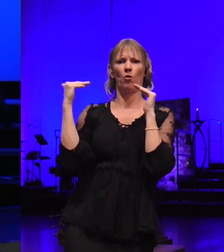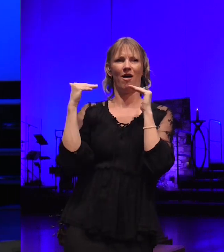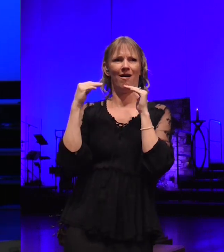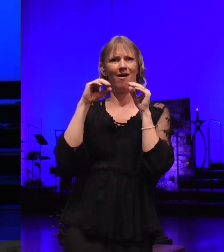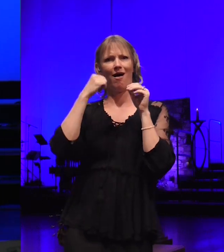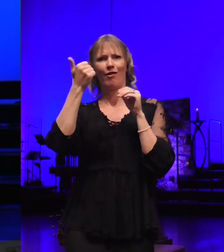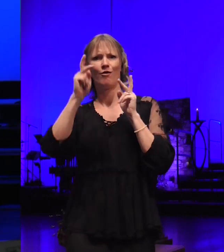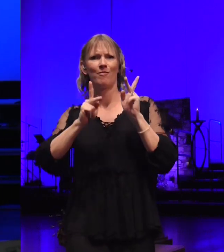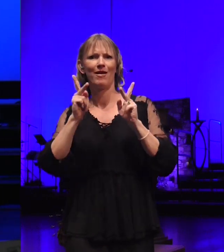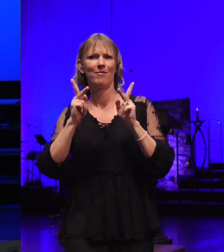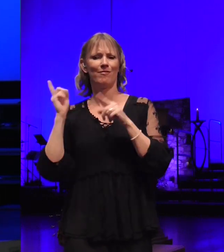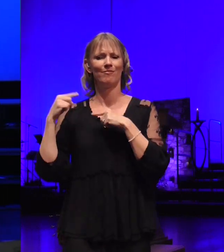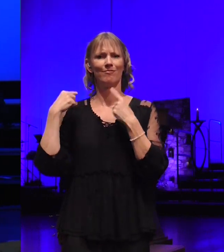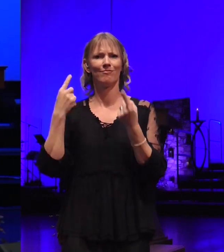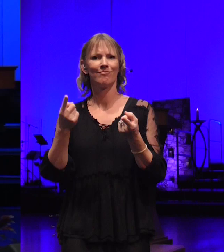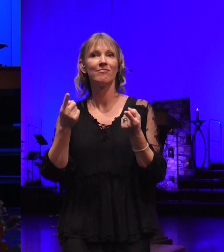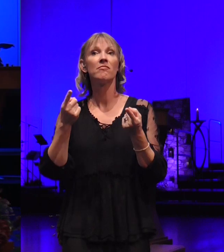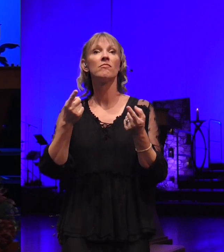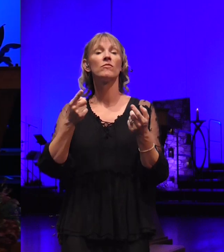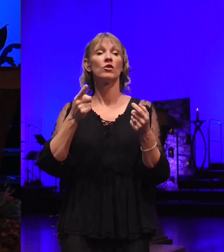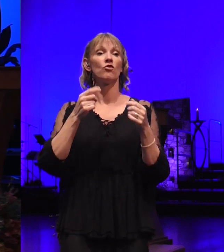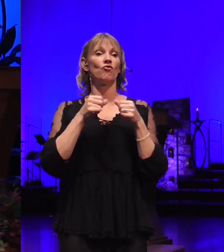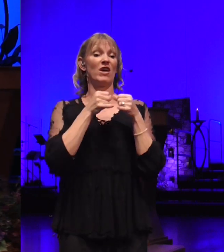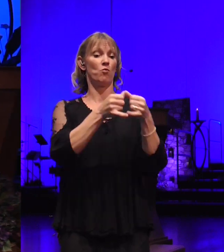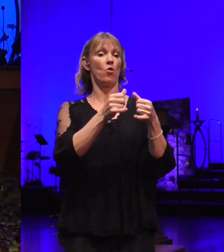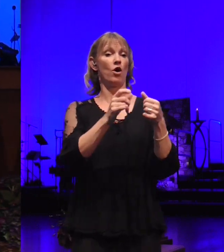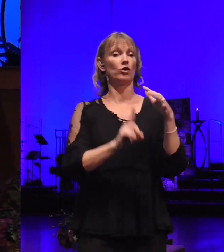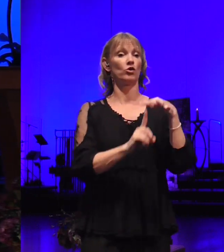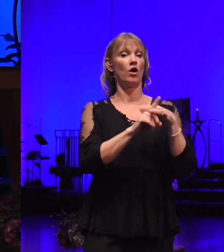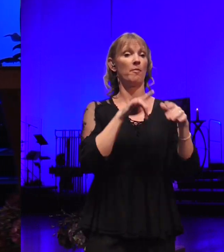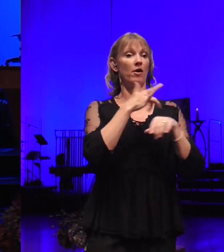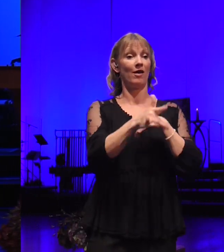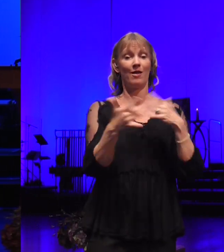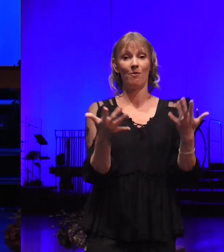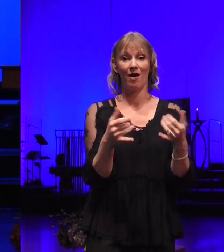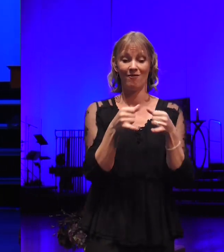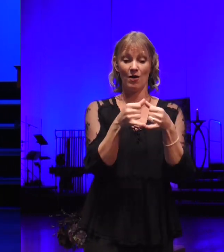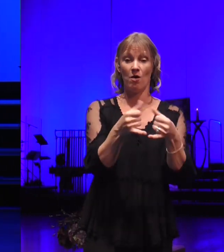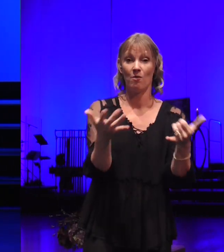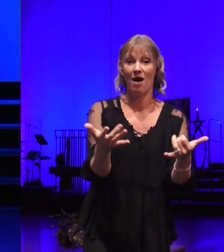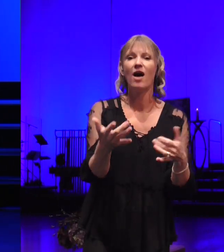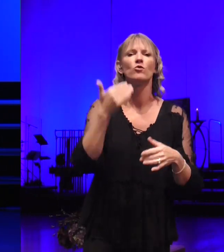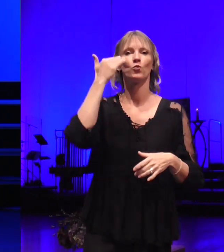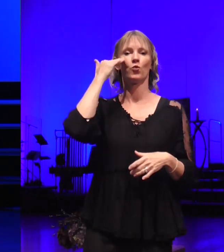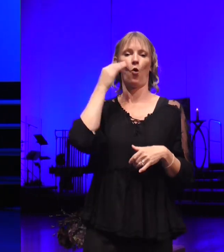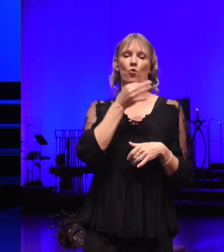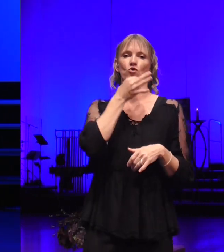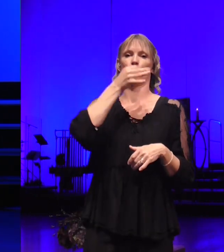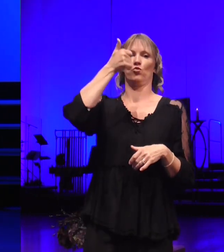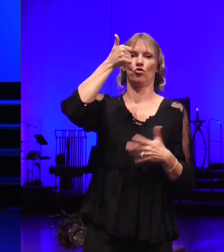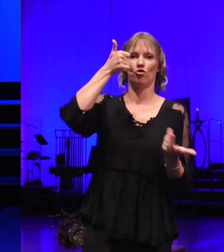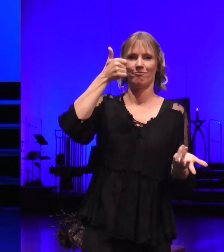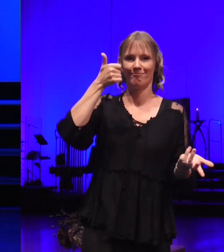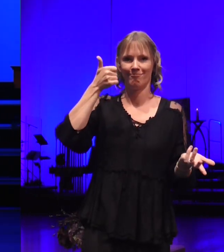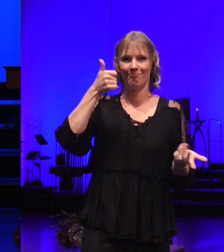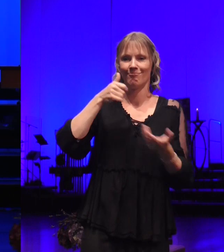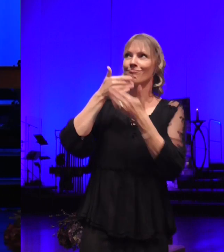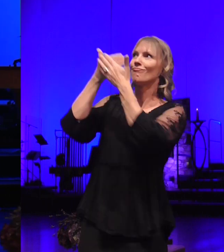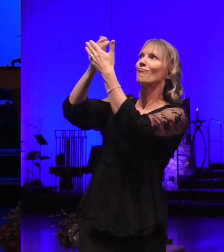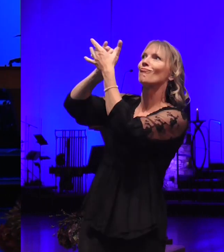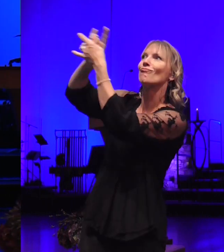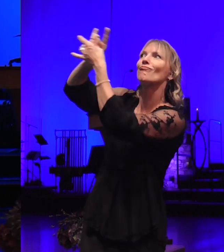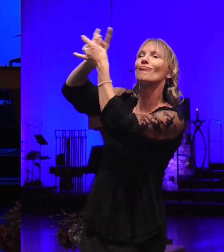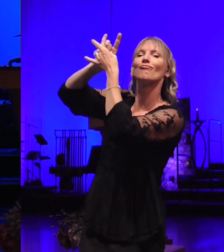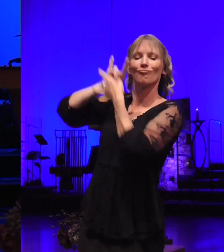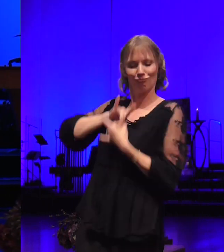If anything, the reward of showing up early is getting to know it sooner, to be one with that divinity and that love